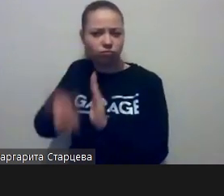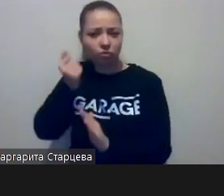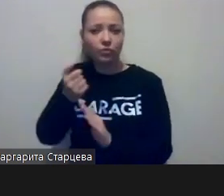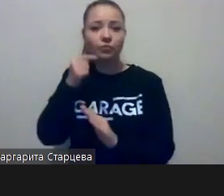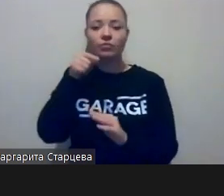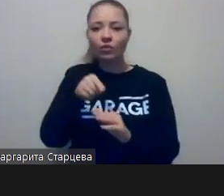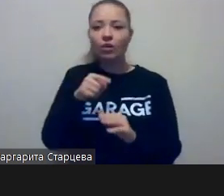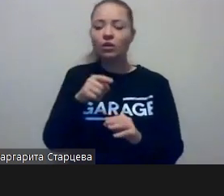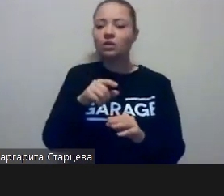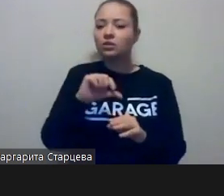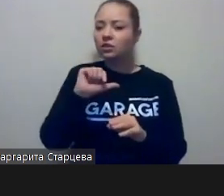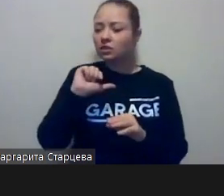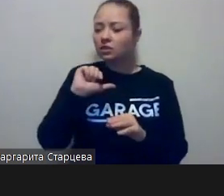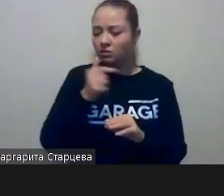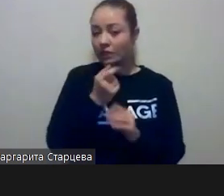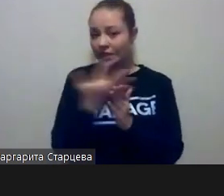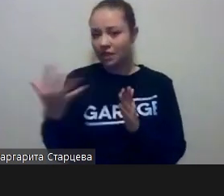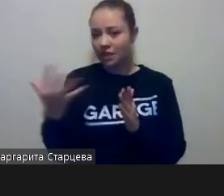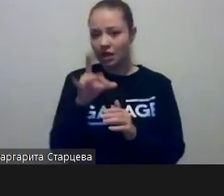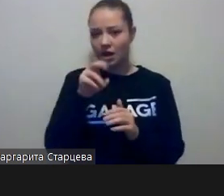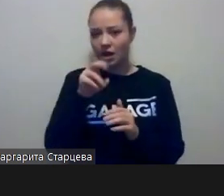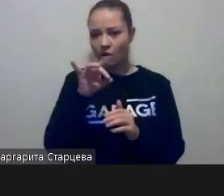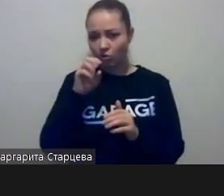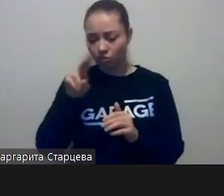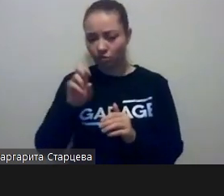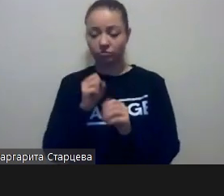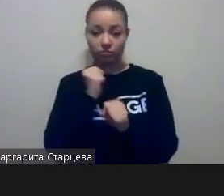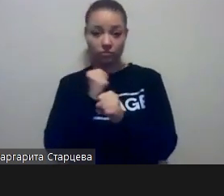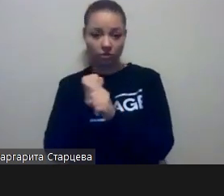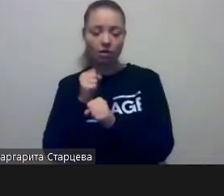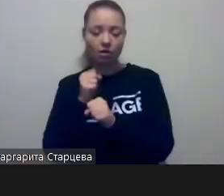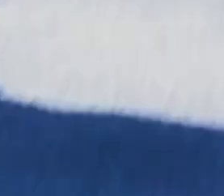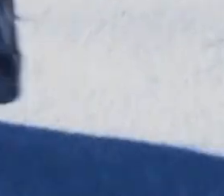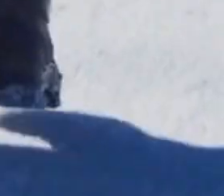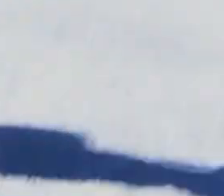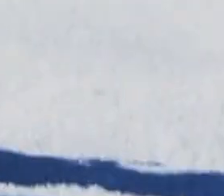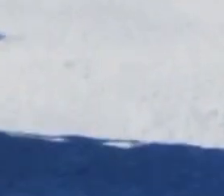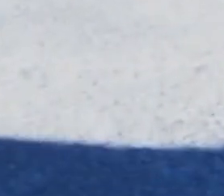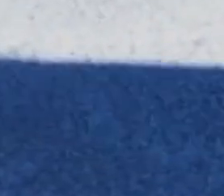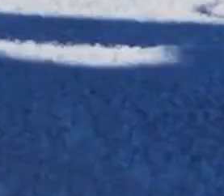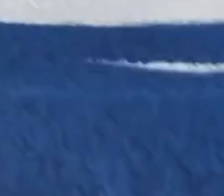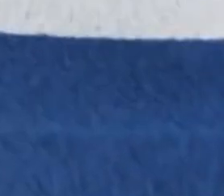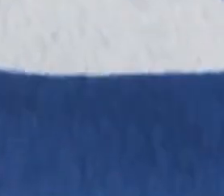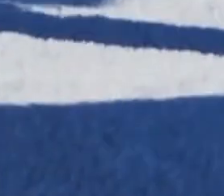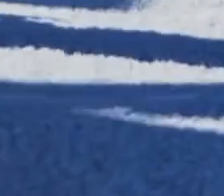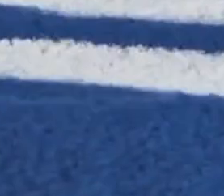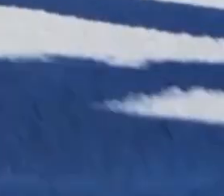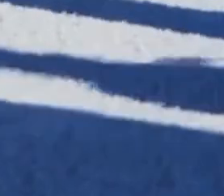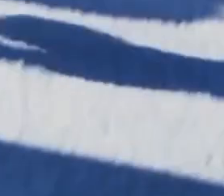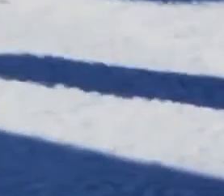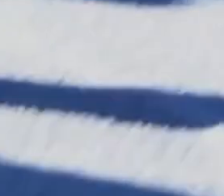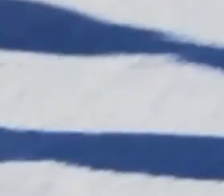bit of a scene of this part, and then we can start the conversation a bit.